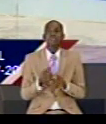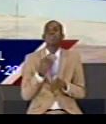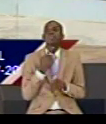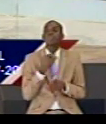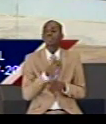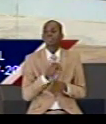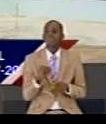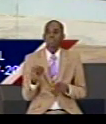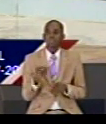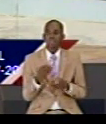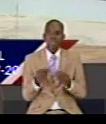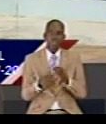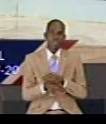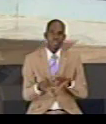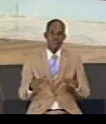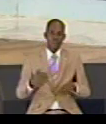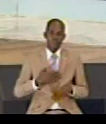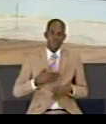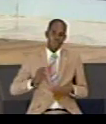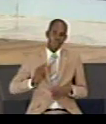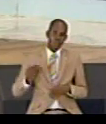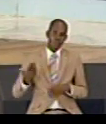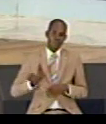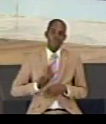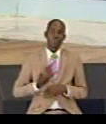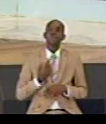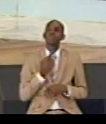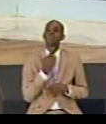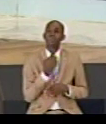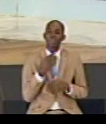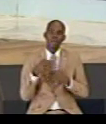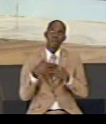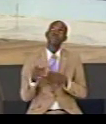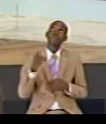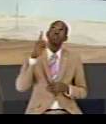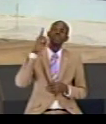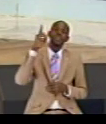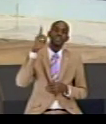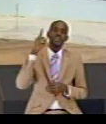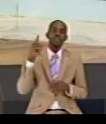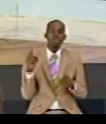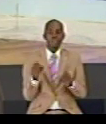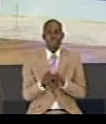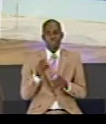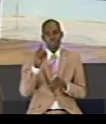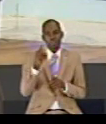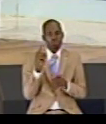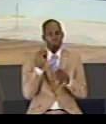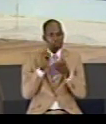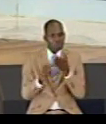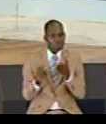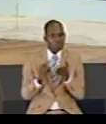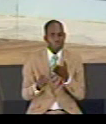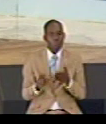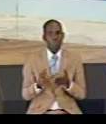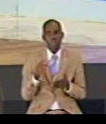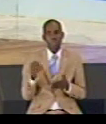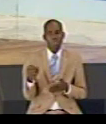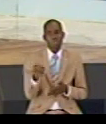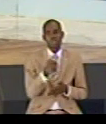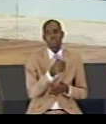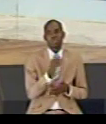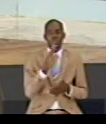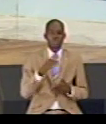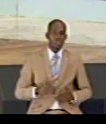land. My soul thirsteth after thee. As you examine your life, and you see what